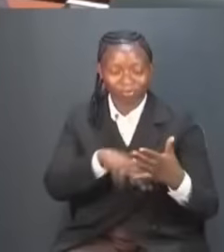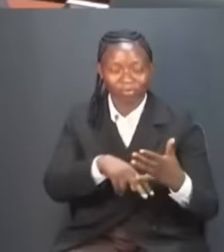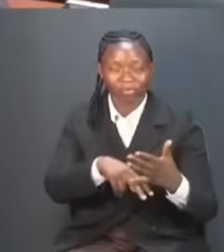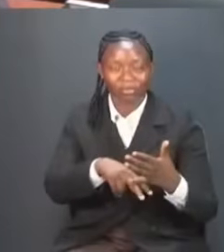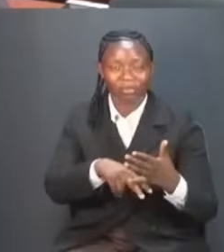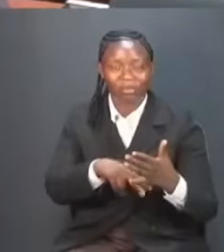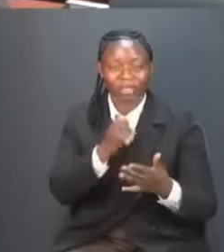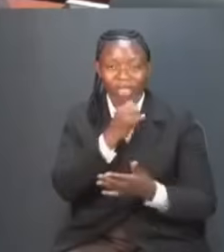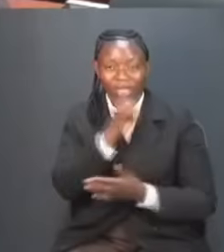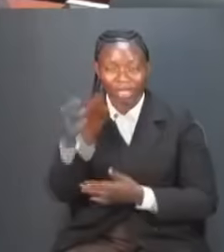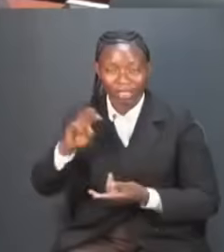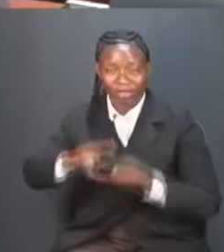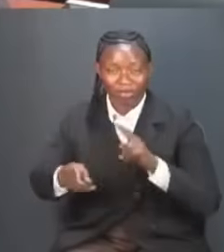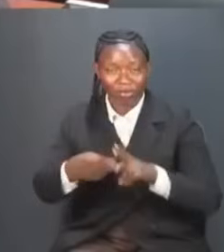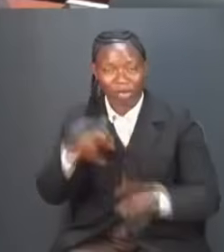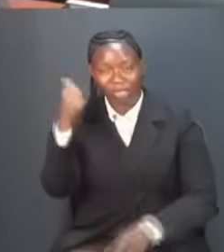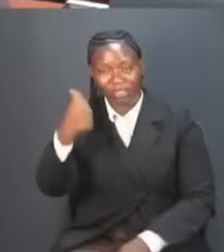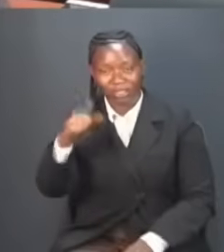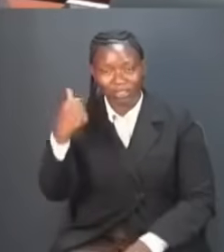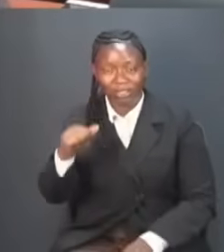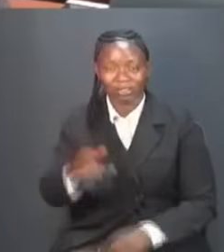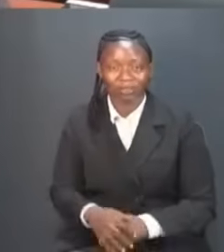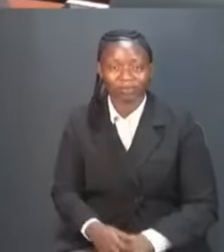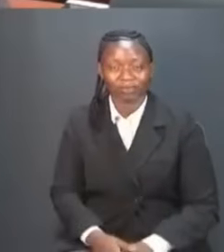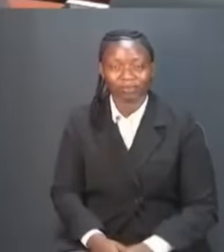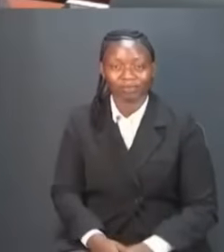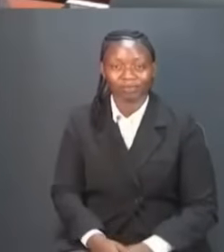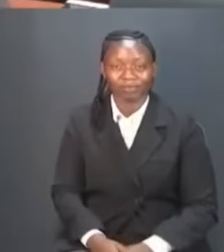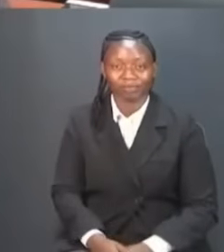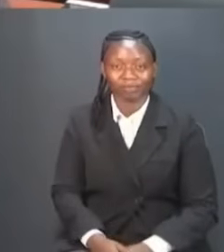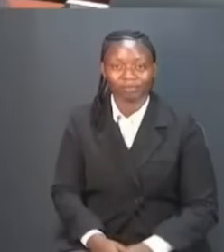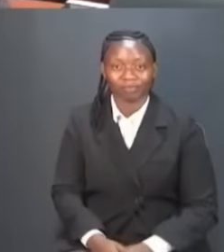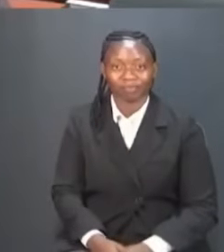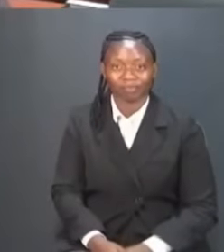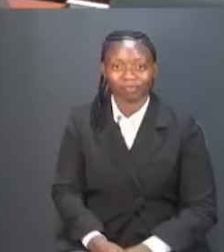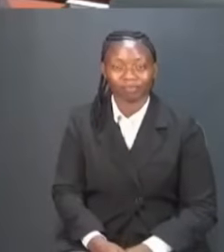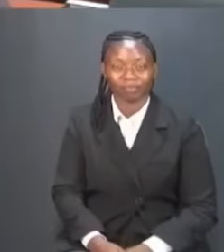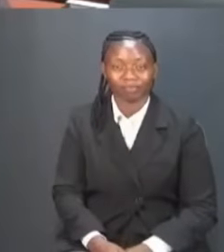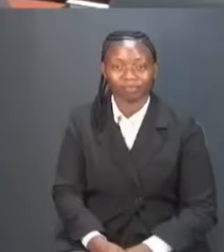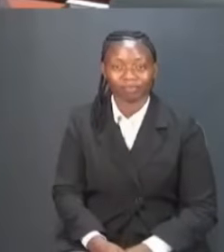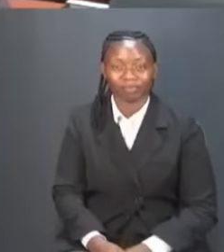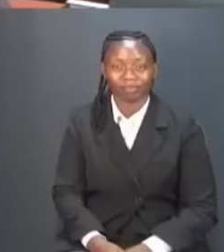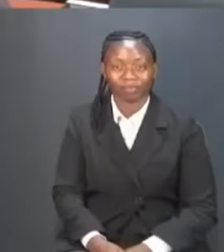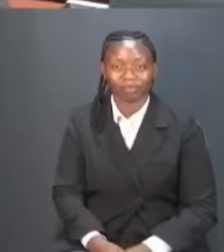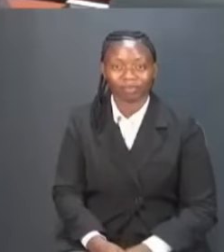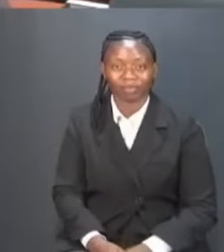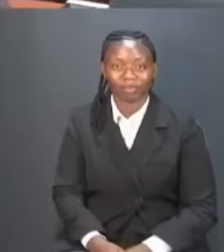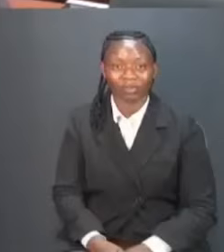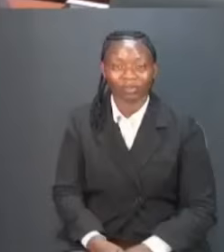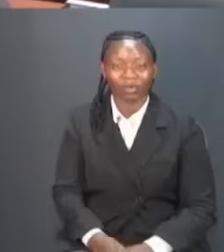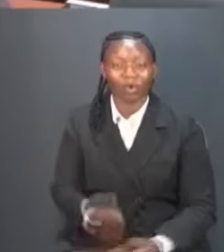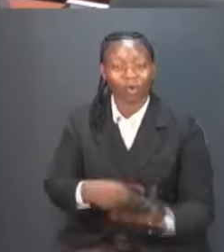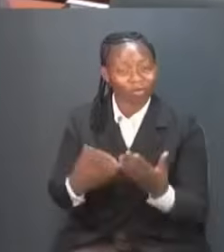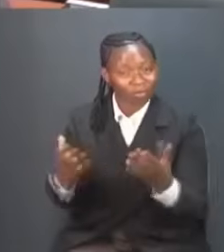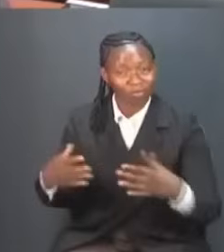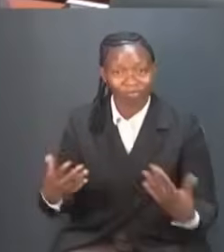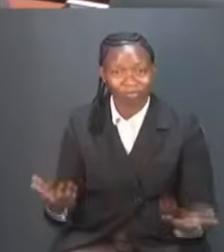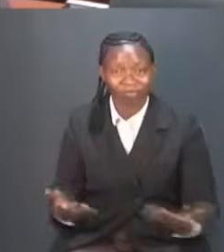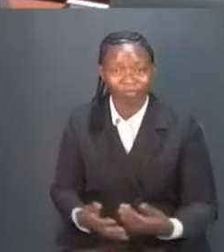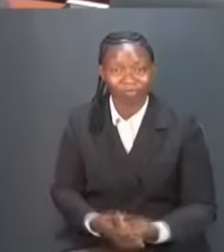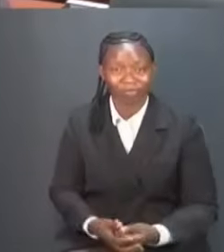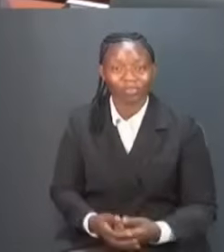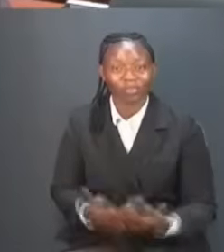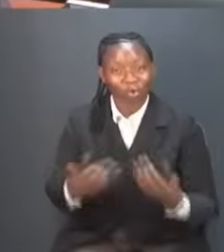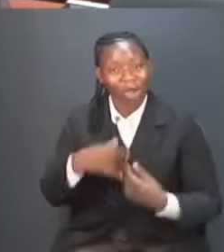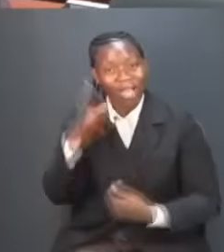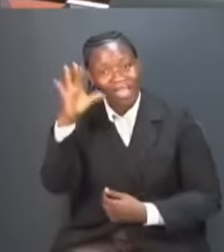number 10. Just lay, Mr. Speaker. Now, what do you want? Mr. Speaker. Do you want the 8